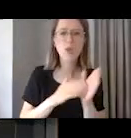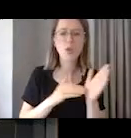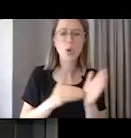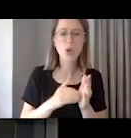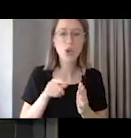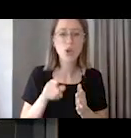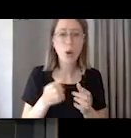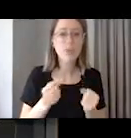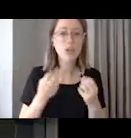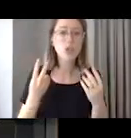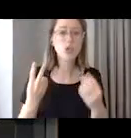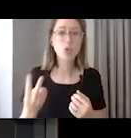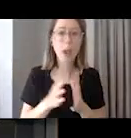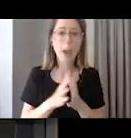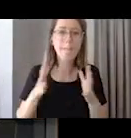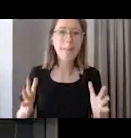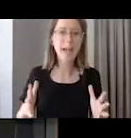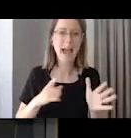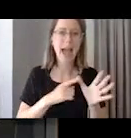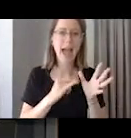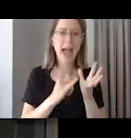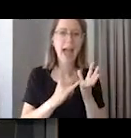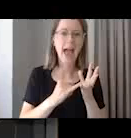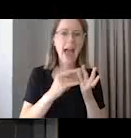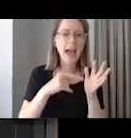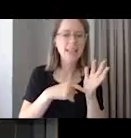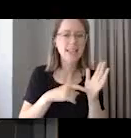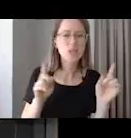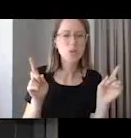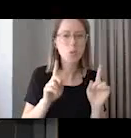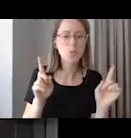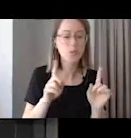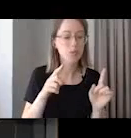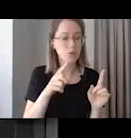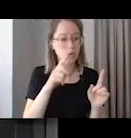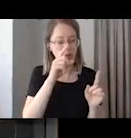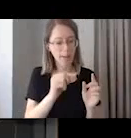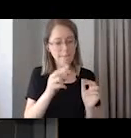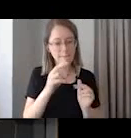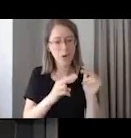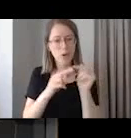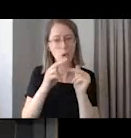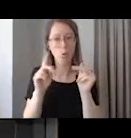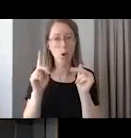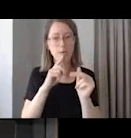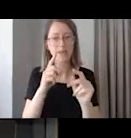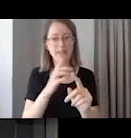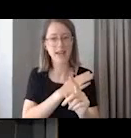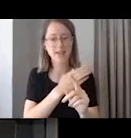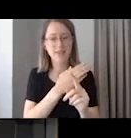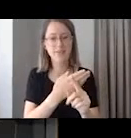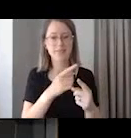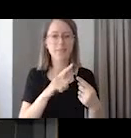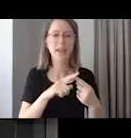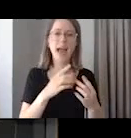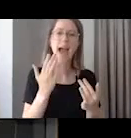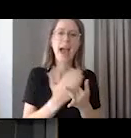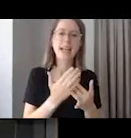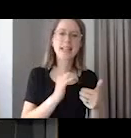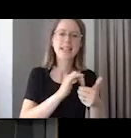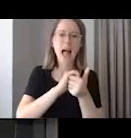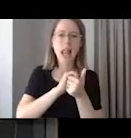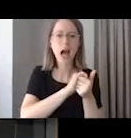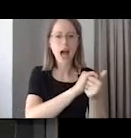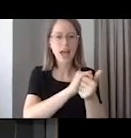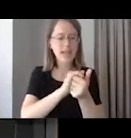two huge assets already in place that build upon what my colleagues have been saying. The Access Alliance exists.